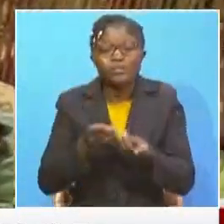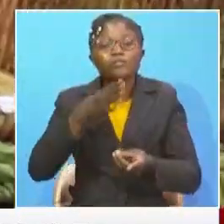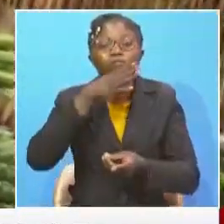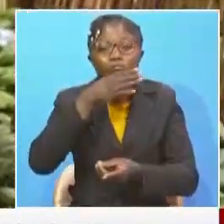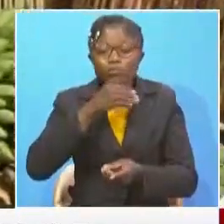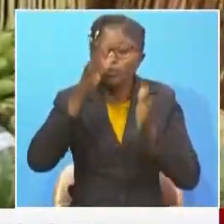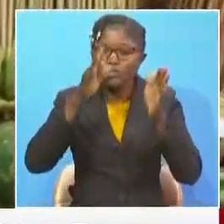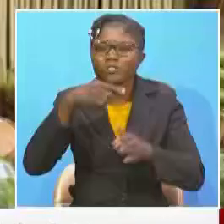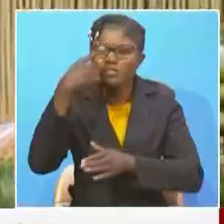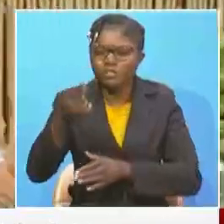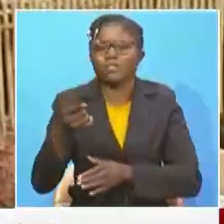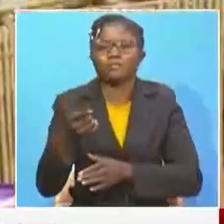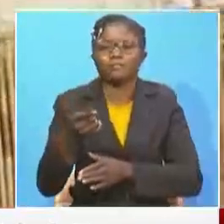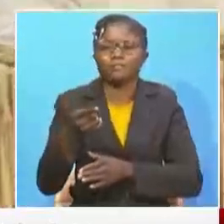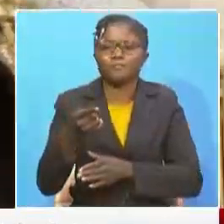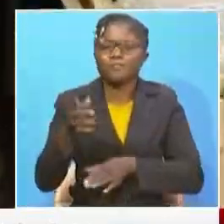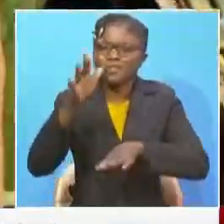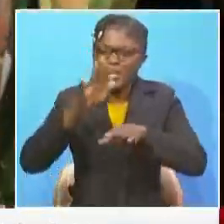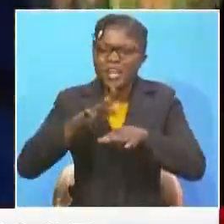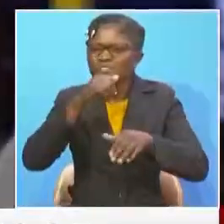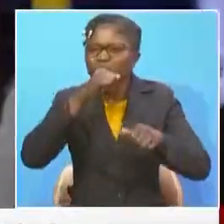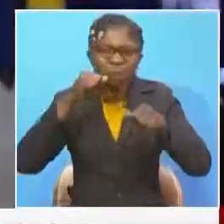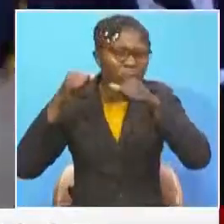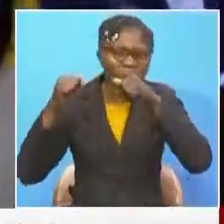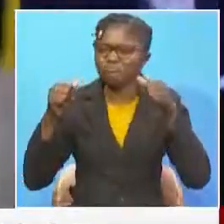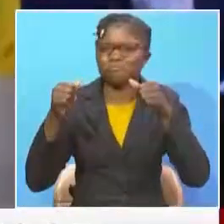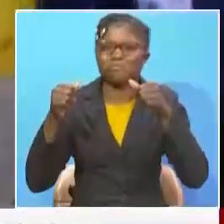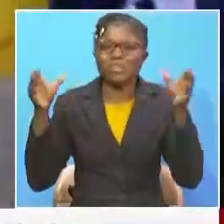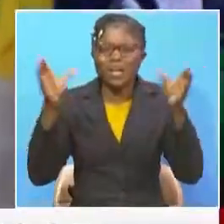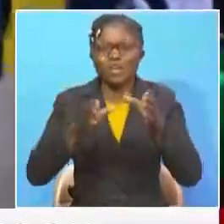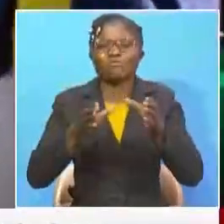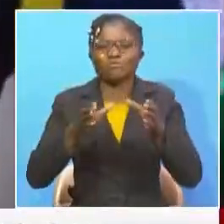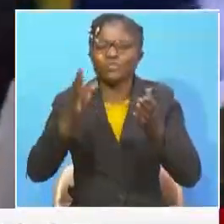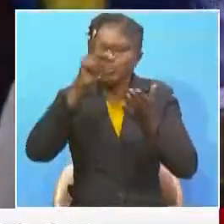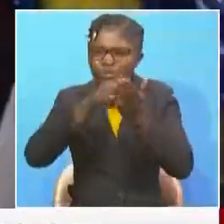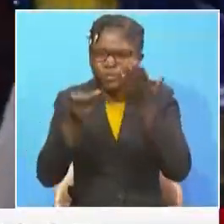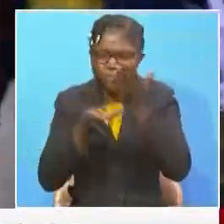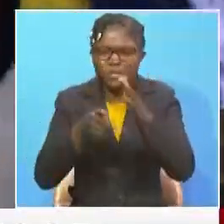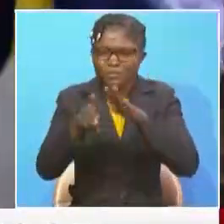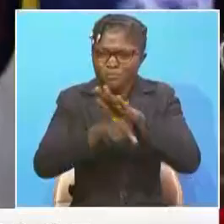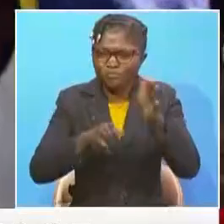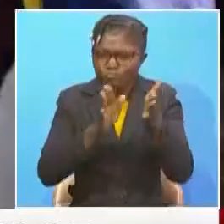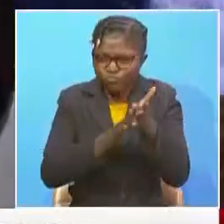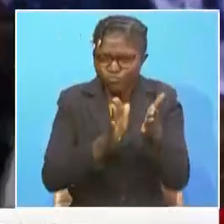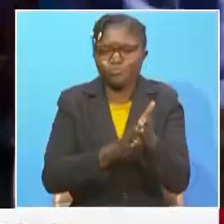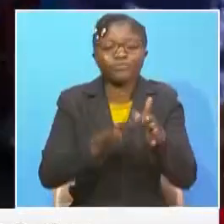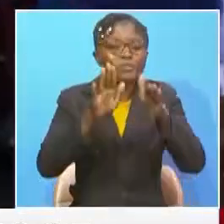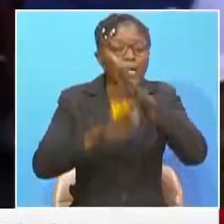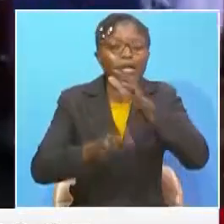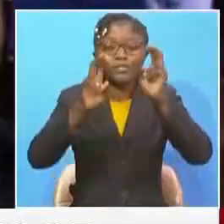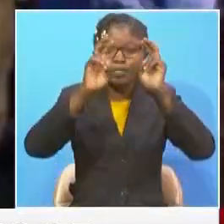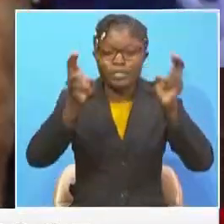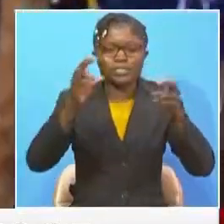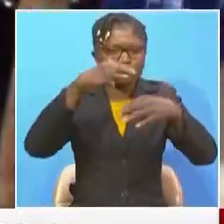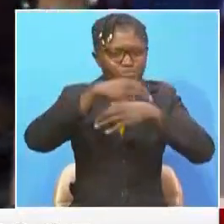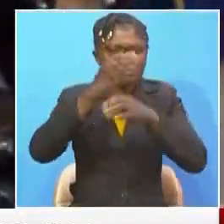this when he addressed Chasefu residents at the agricultural and commercial show held at Emusa Primary School ground under the theme